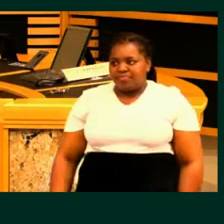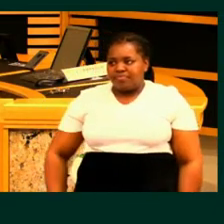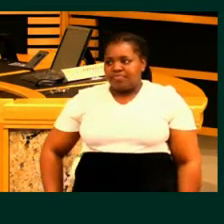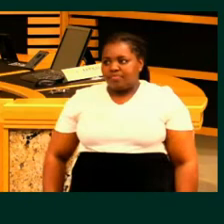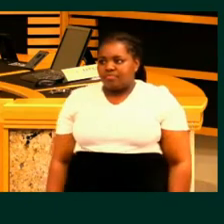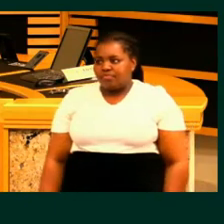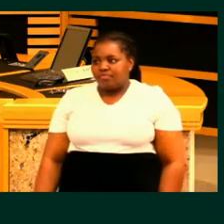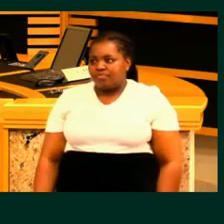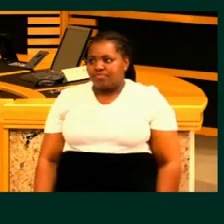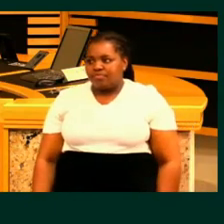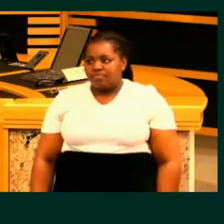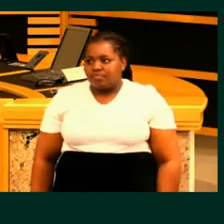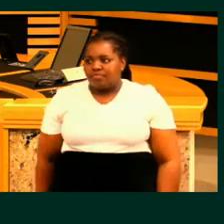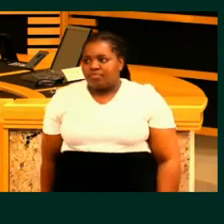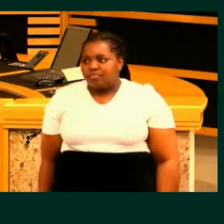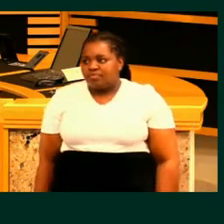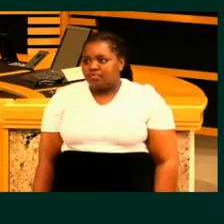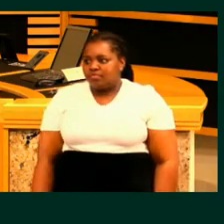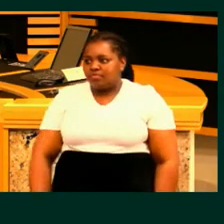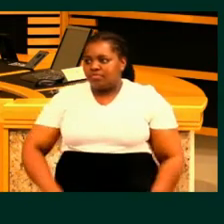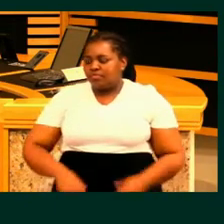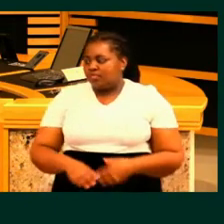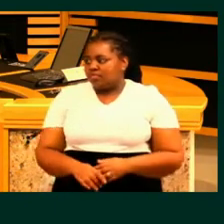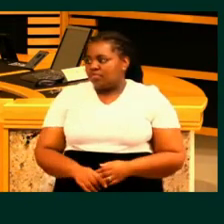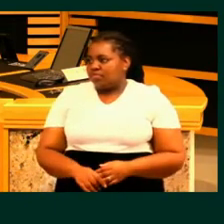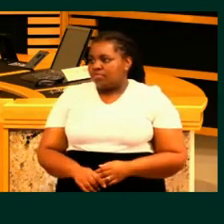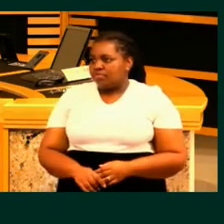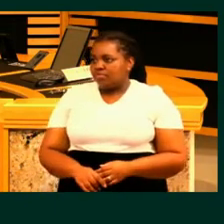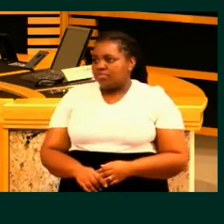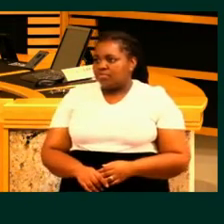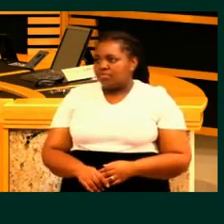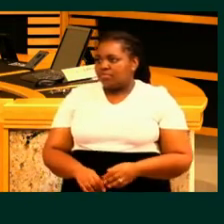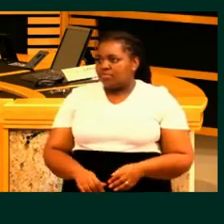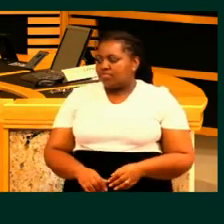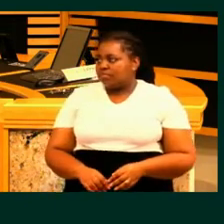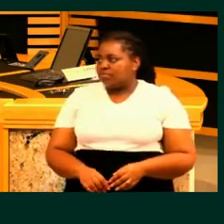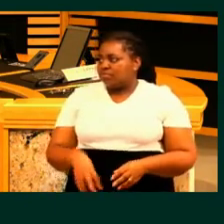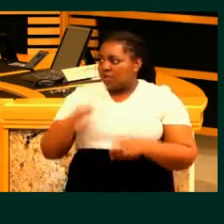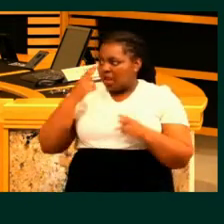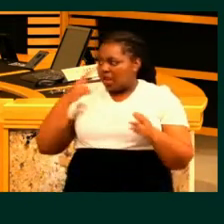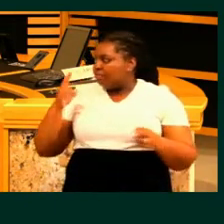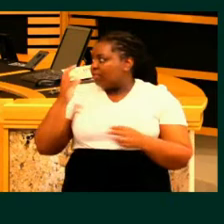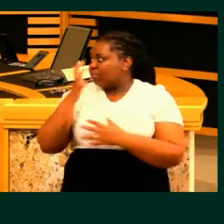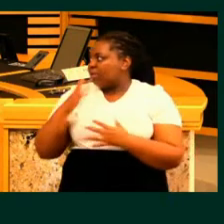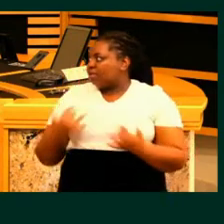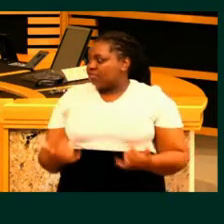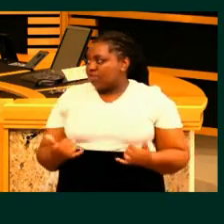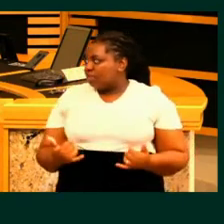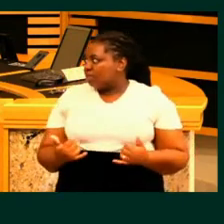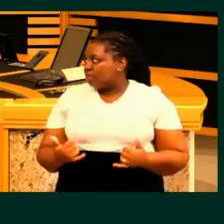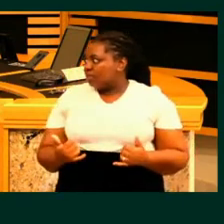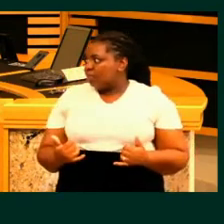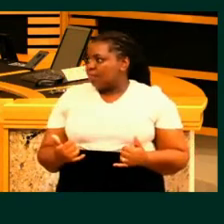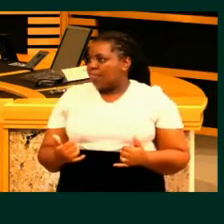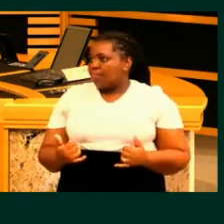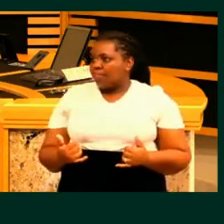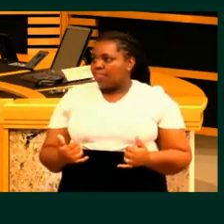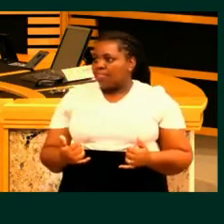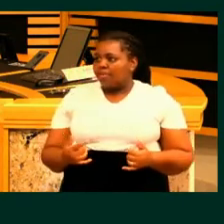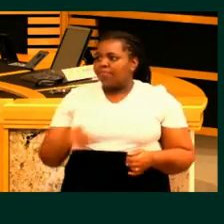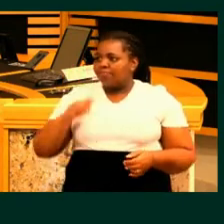people this country H speaker today the situation is